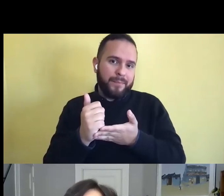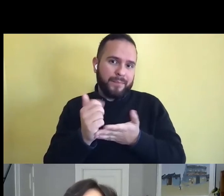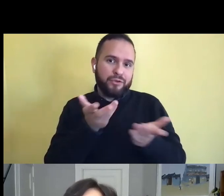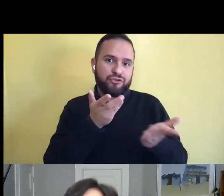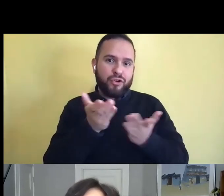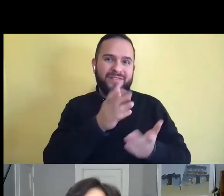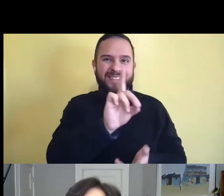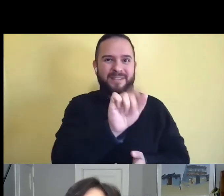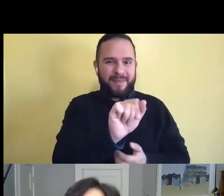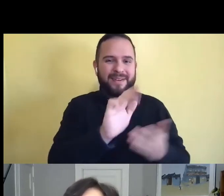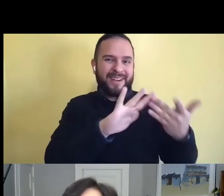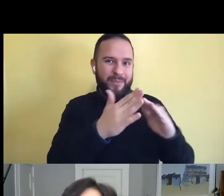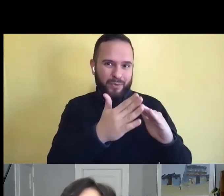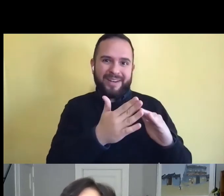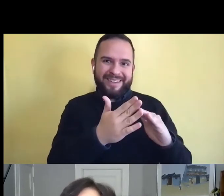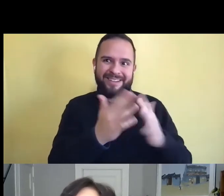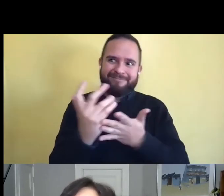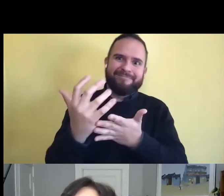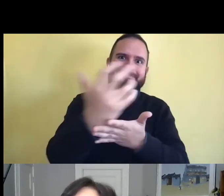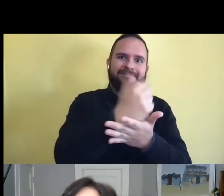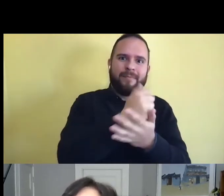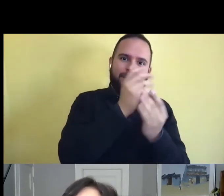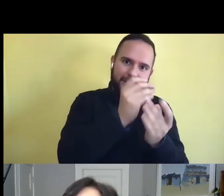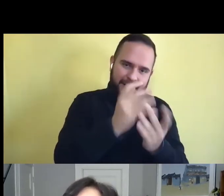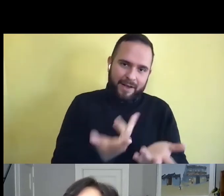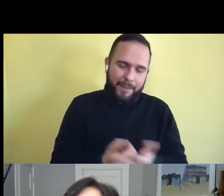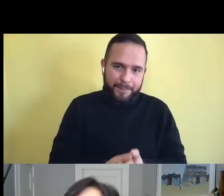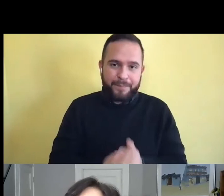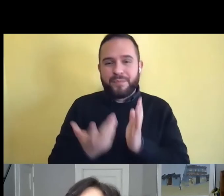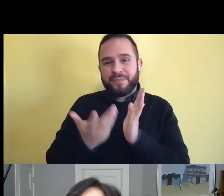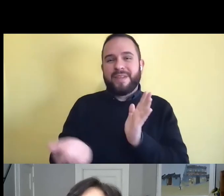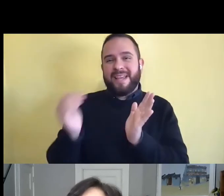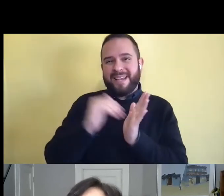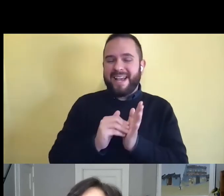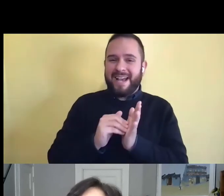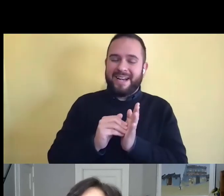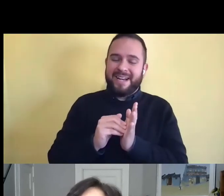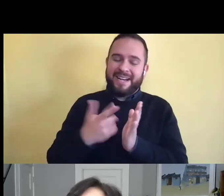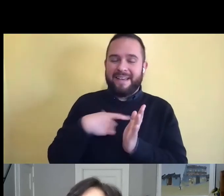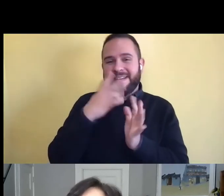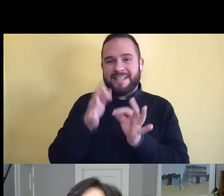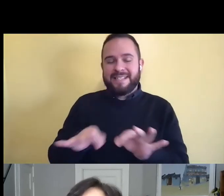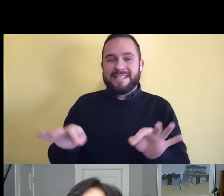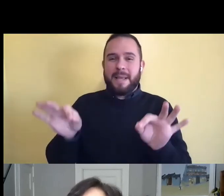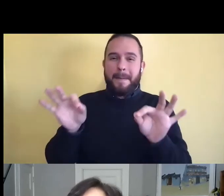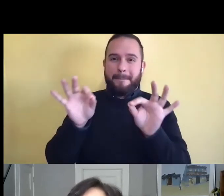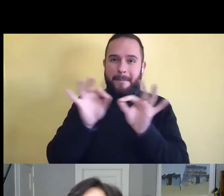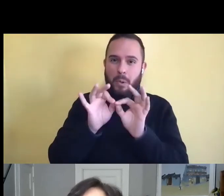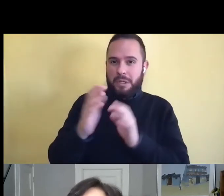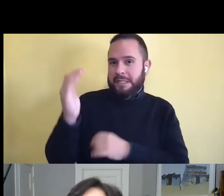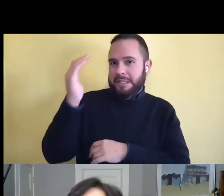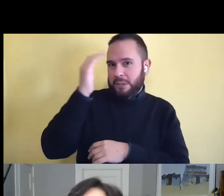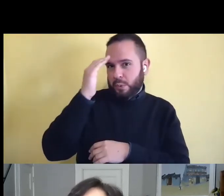and collecting this data. Again, it's important to really be principled in doing so, because we have to